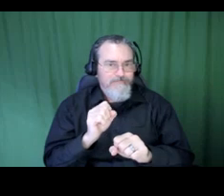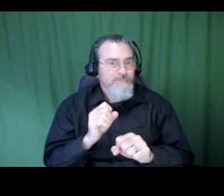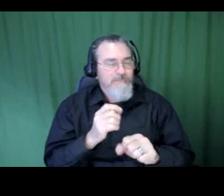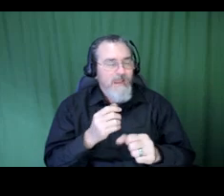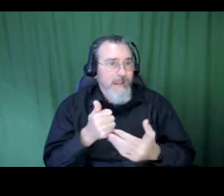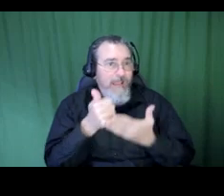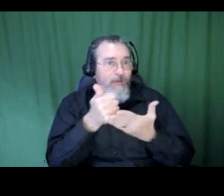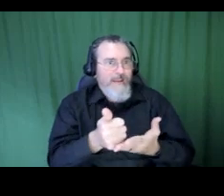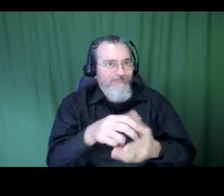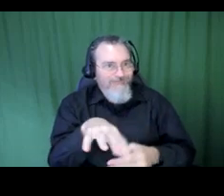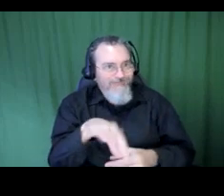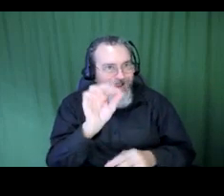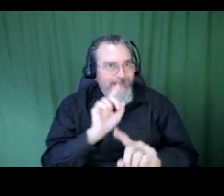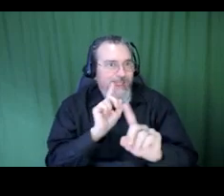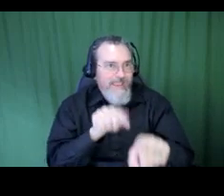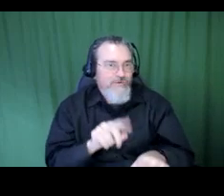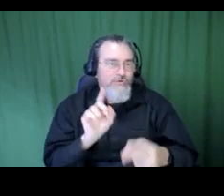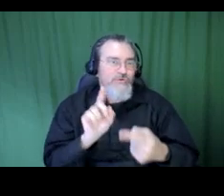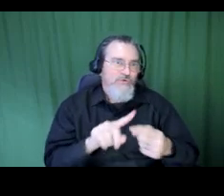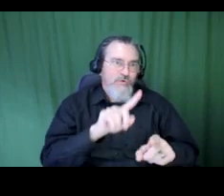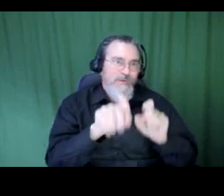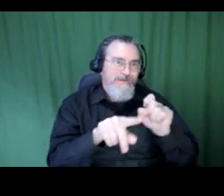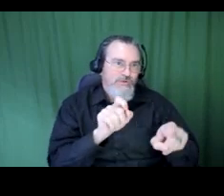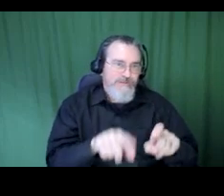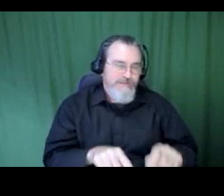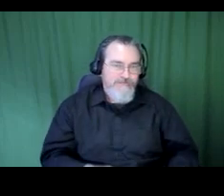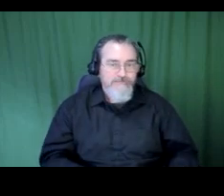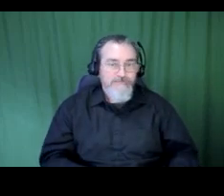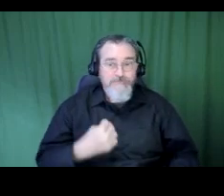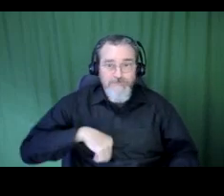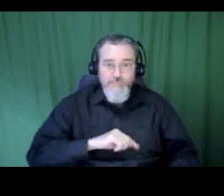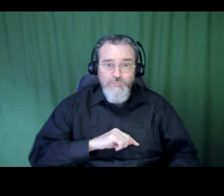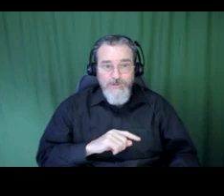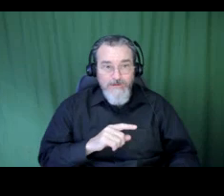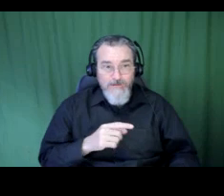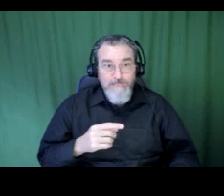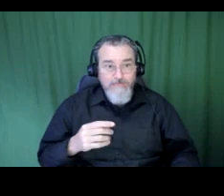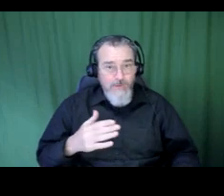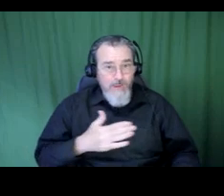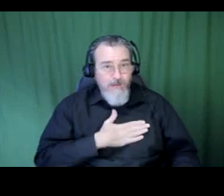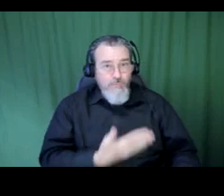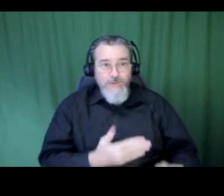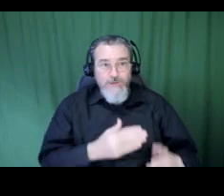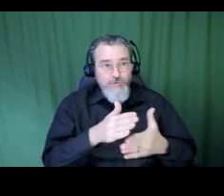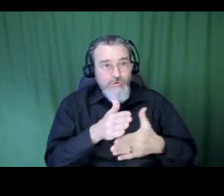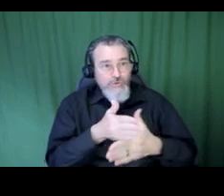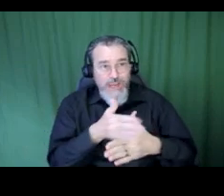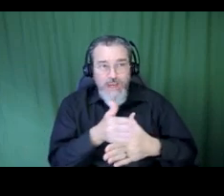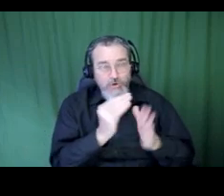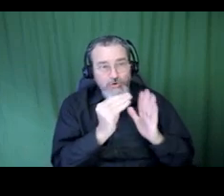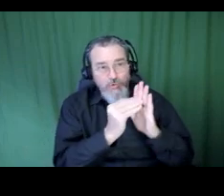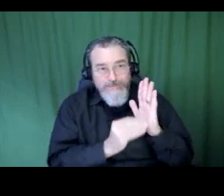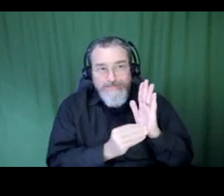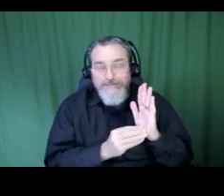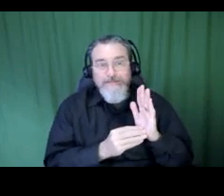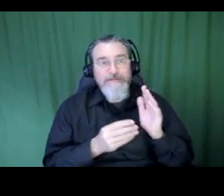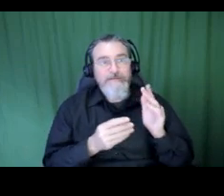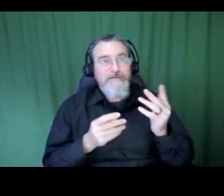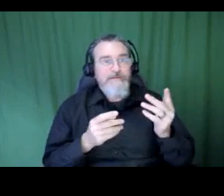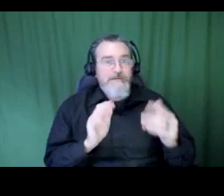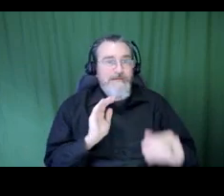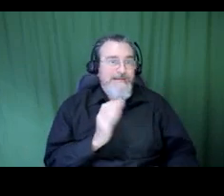all. We are especially excited to share notes with those who are willing. As I mentioned, one of our goals and through our